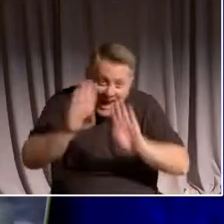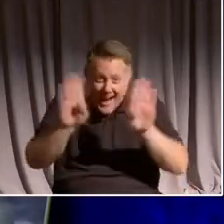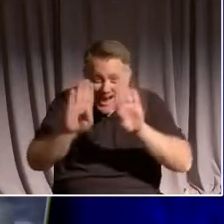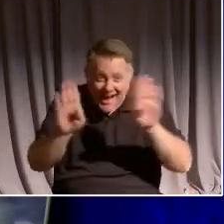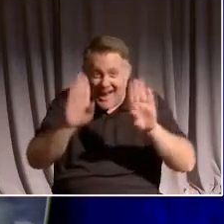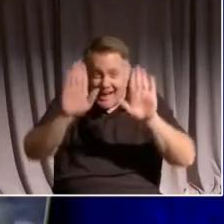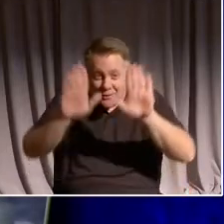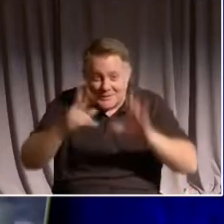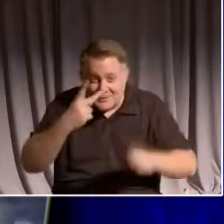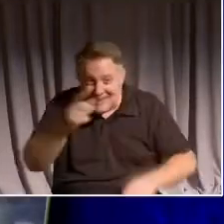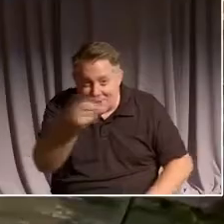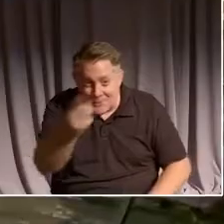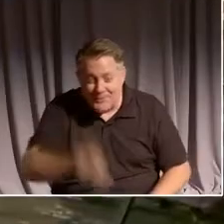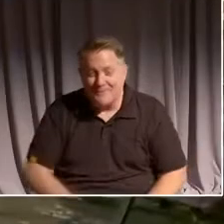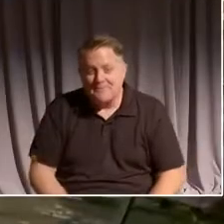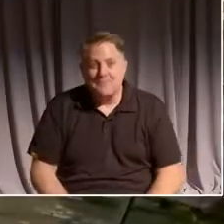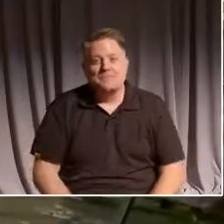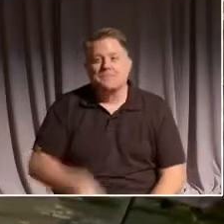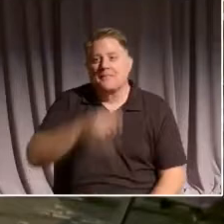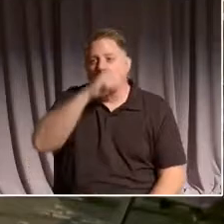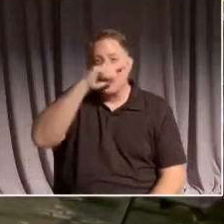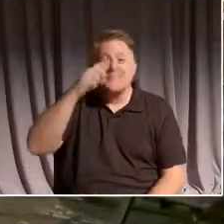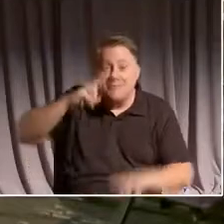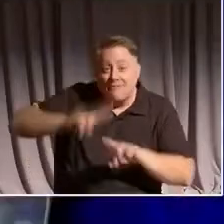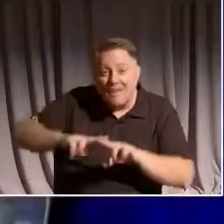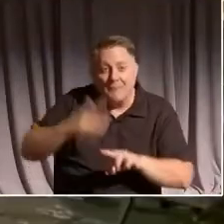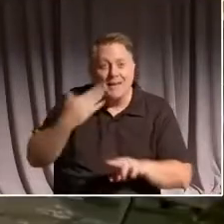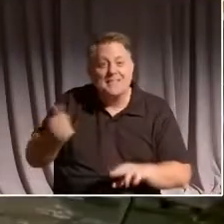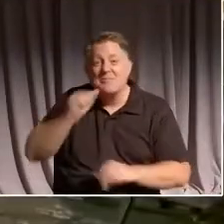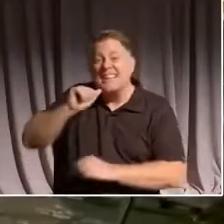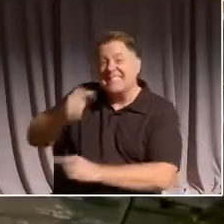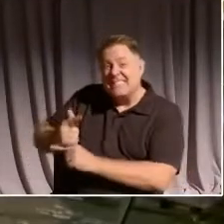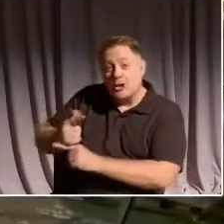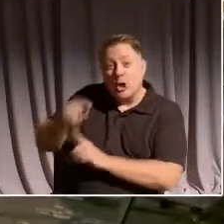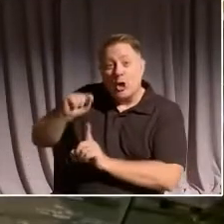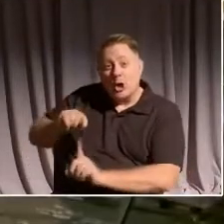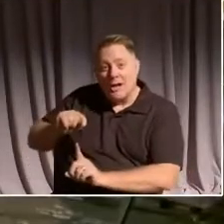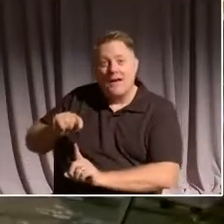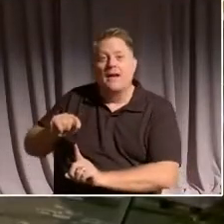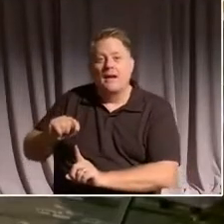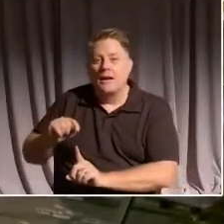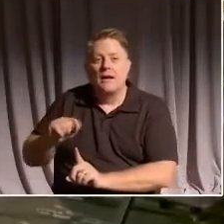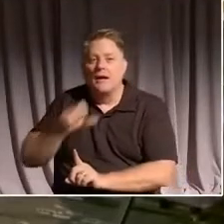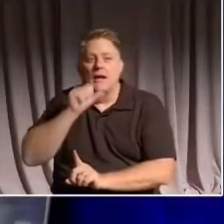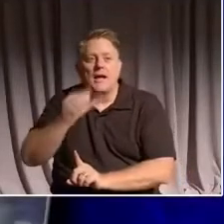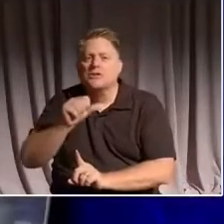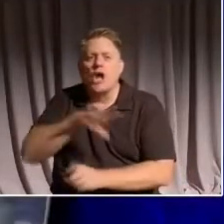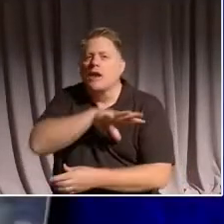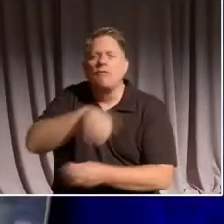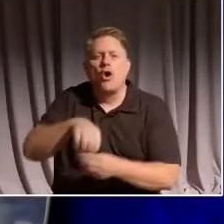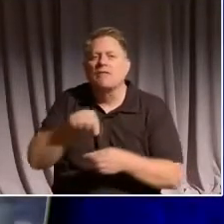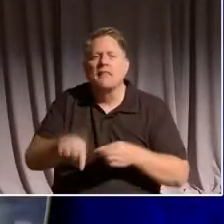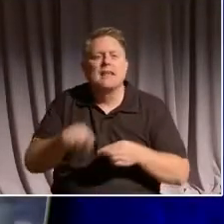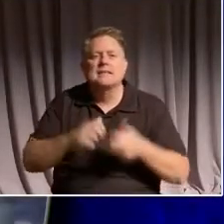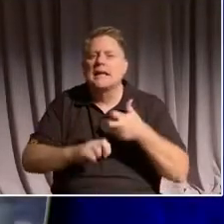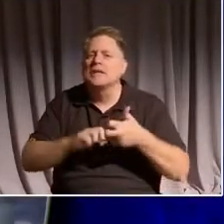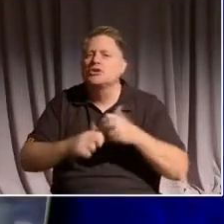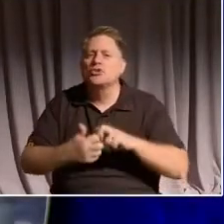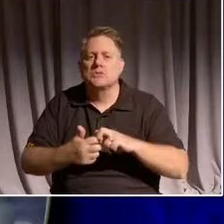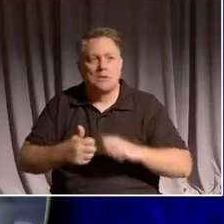to see you. It's been so much fun because my sister, who is not engaged in these issues at all, is